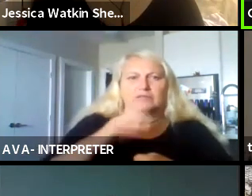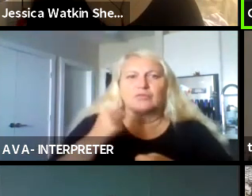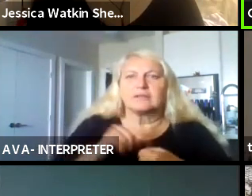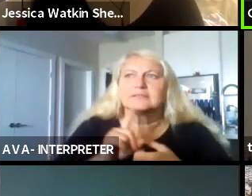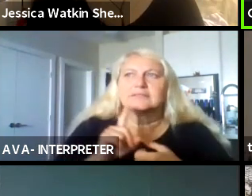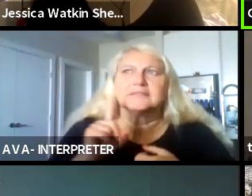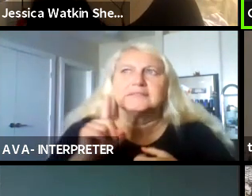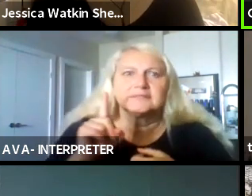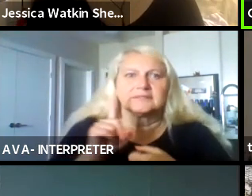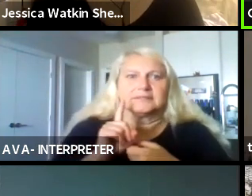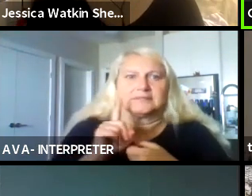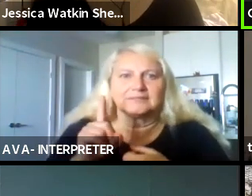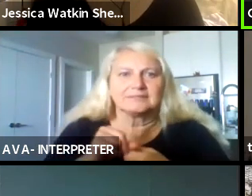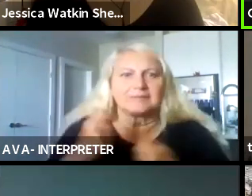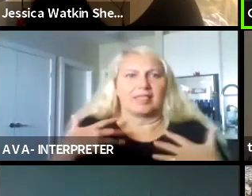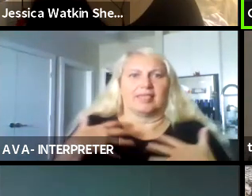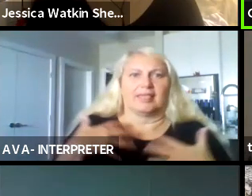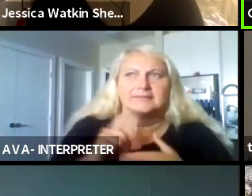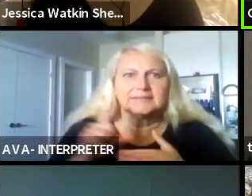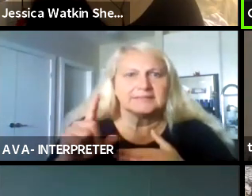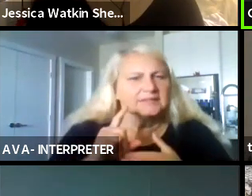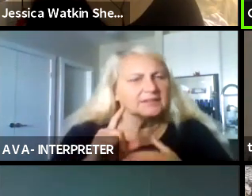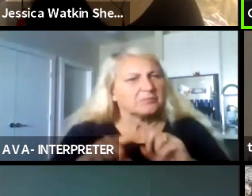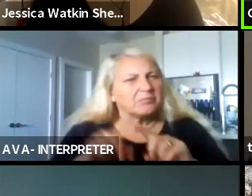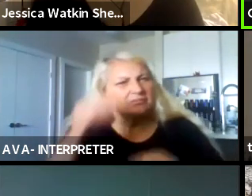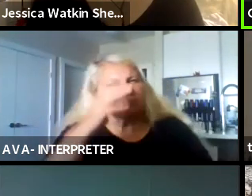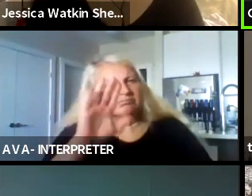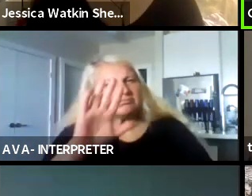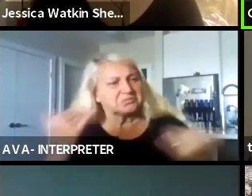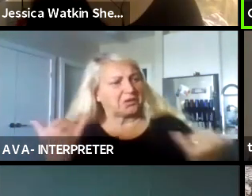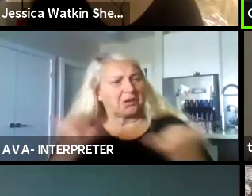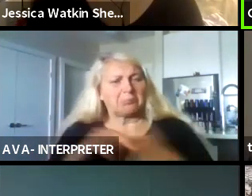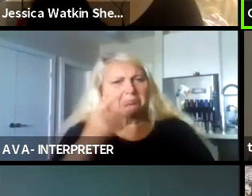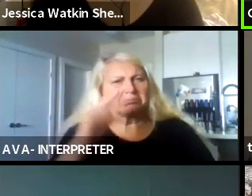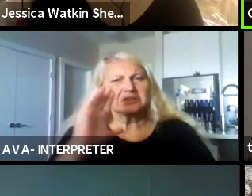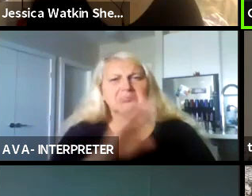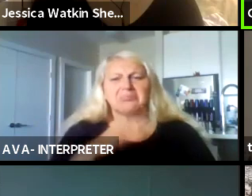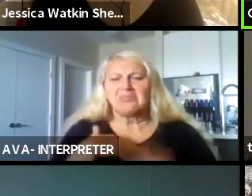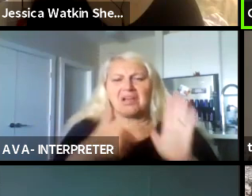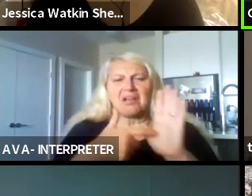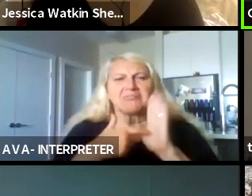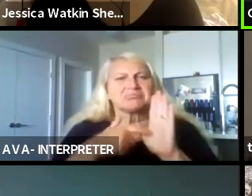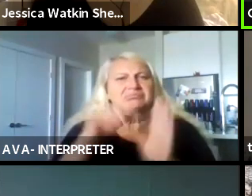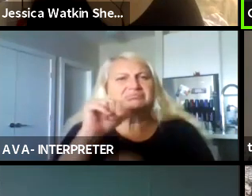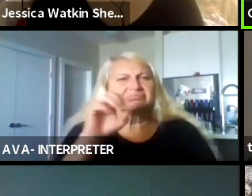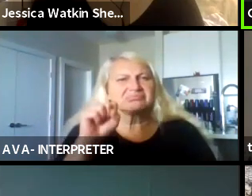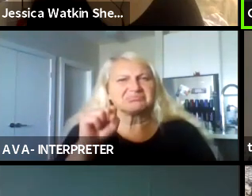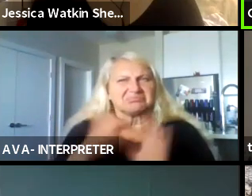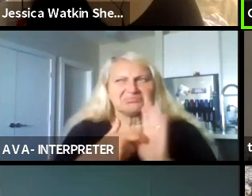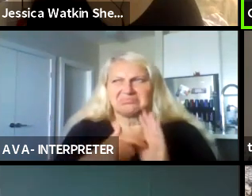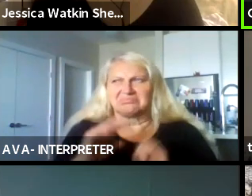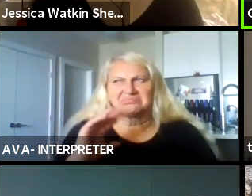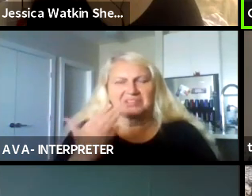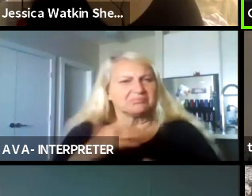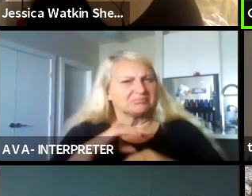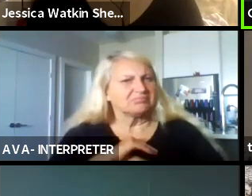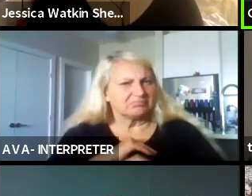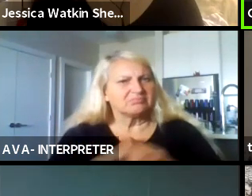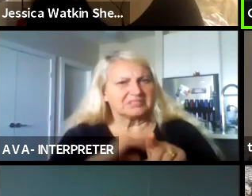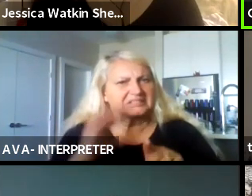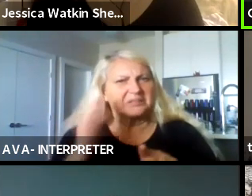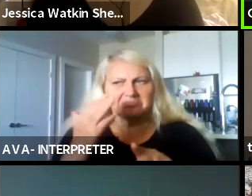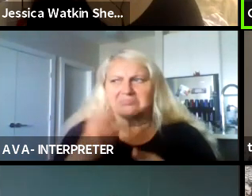I feel like today most of my access needs are being taken care of. I have been having sort of